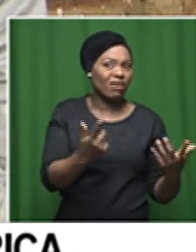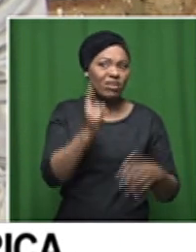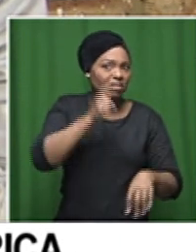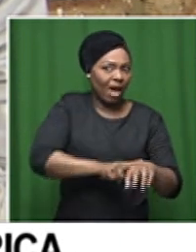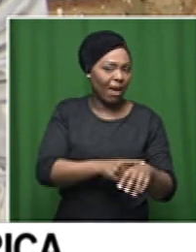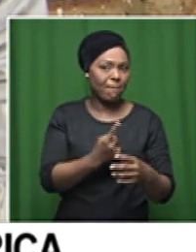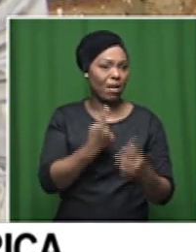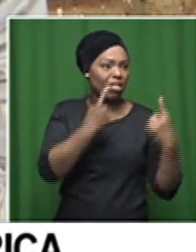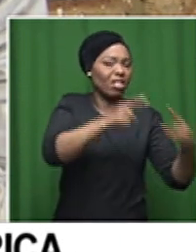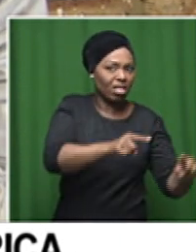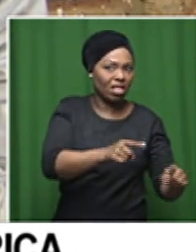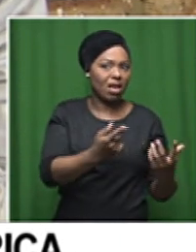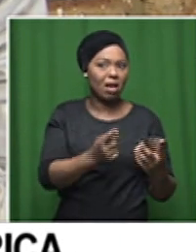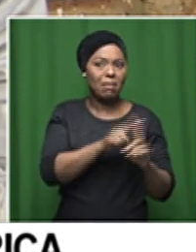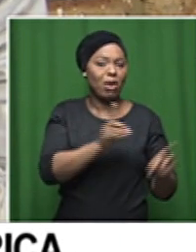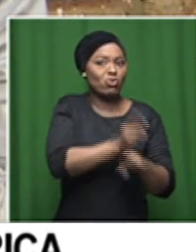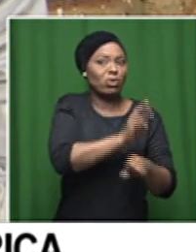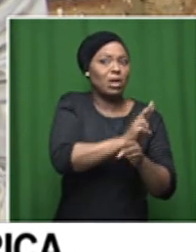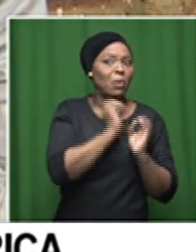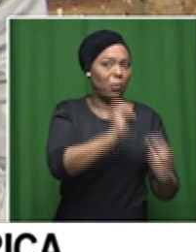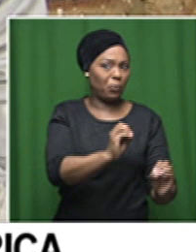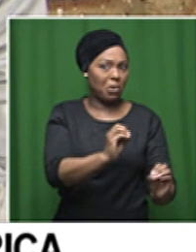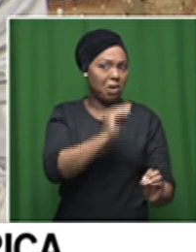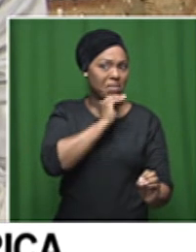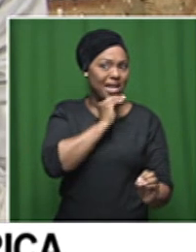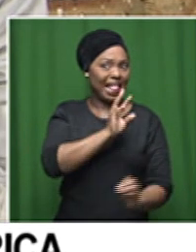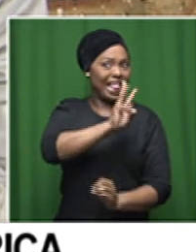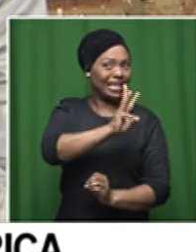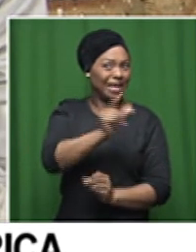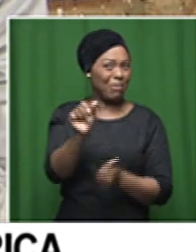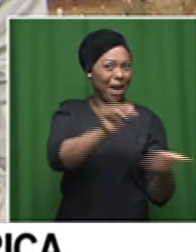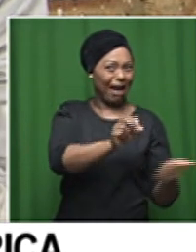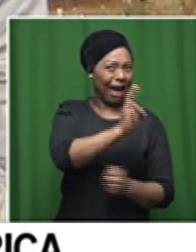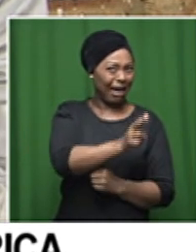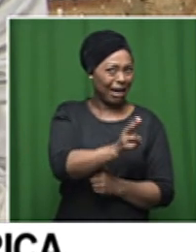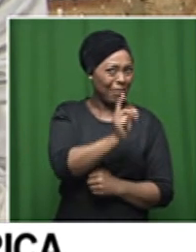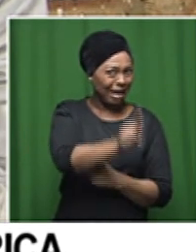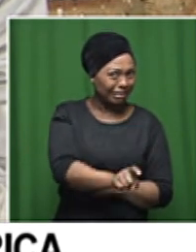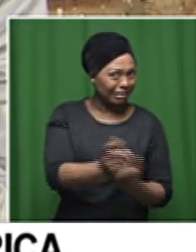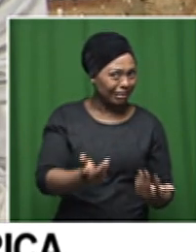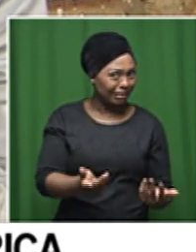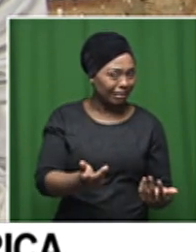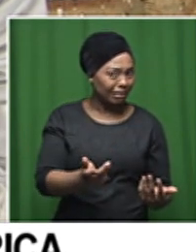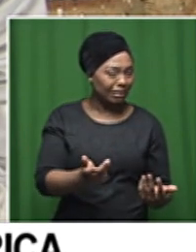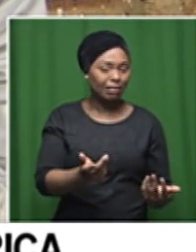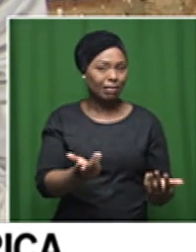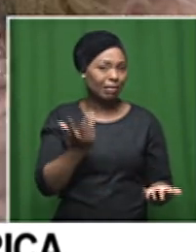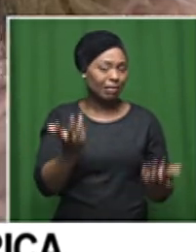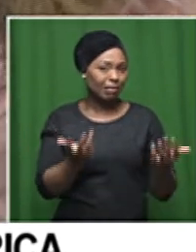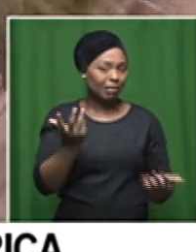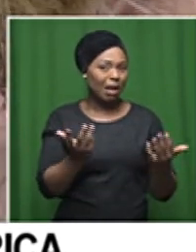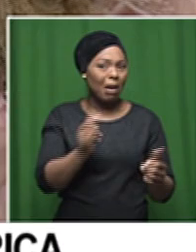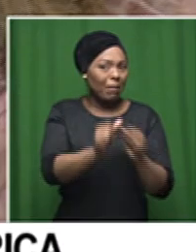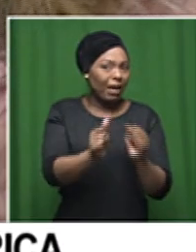ukuzala futhi. Ukuthi manje ngolosini ngize futhi la. At least basitholela